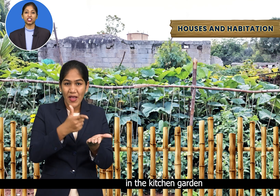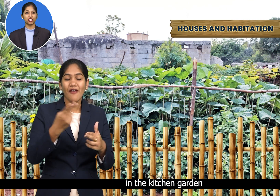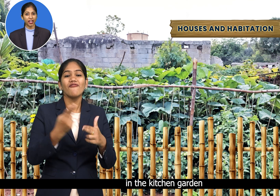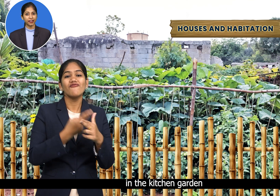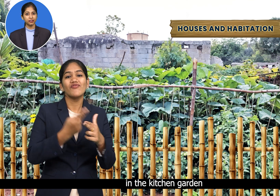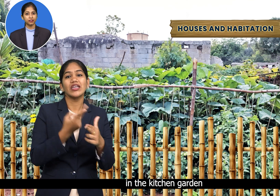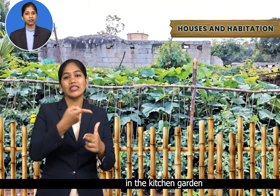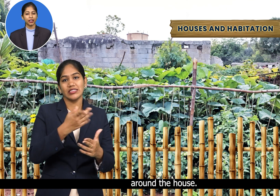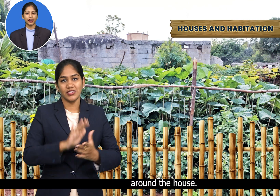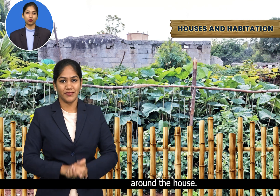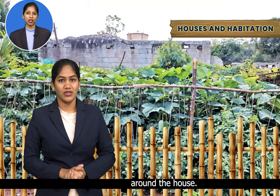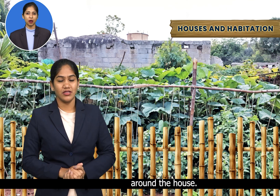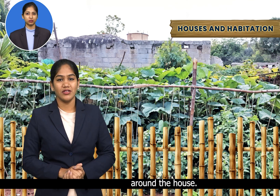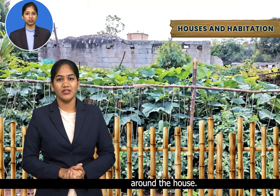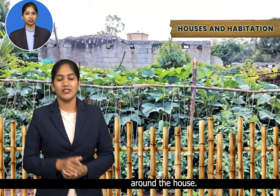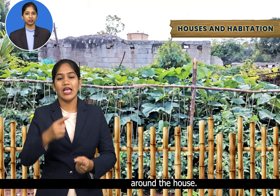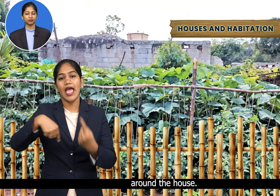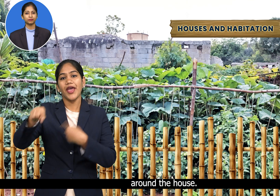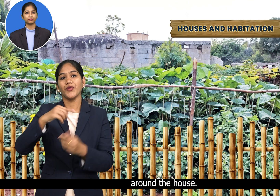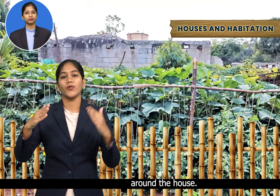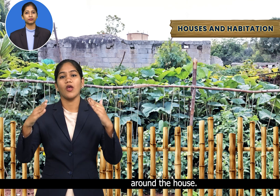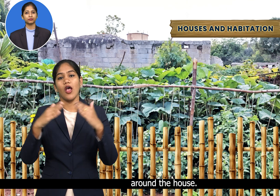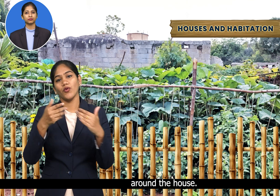in the kitchen garden around the house.